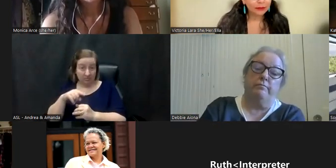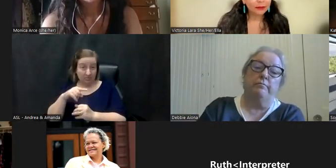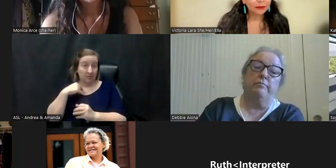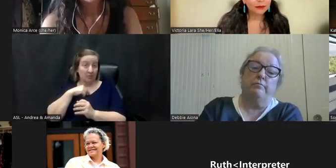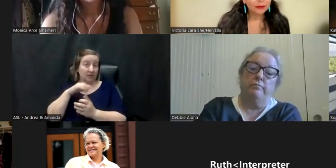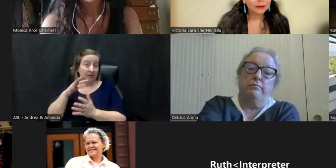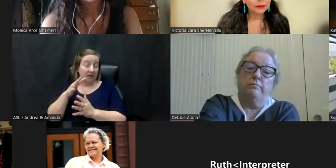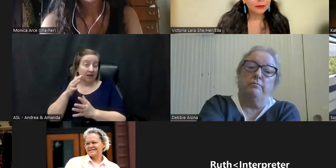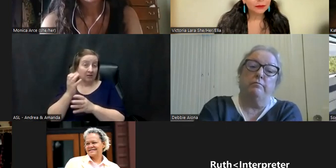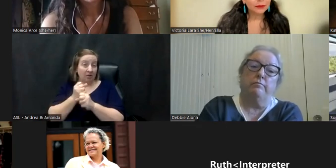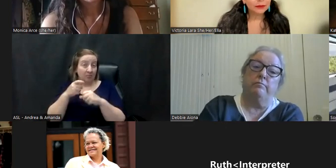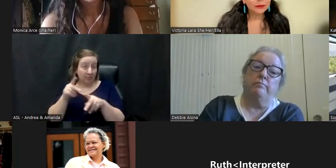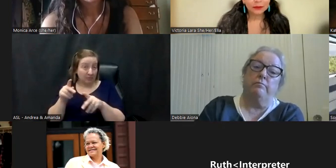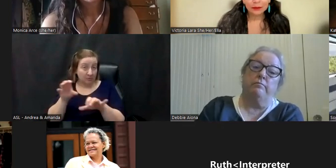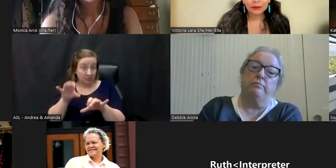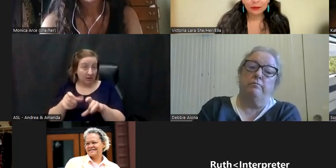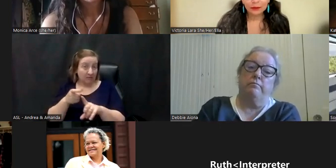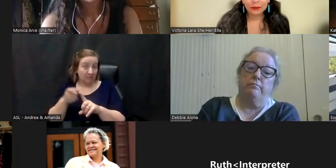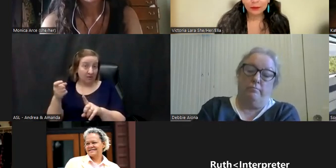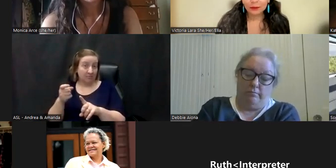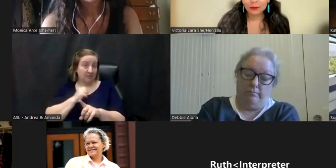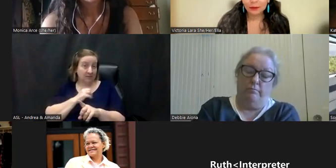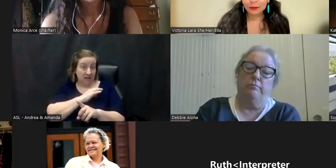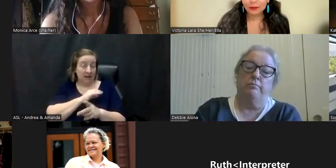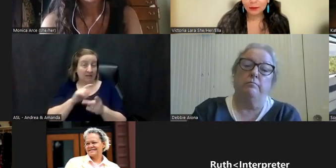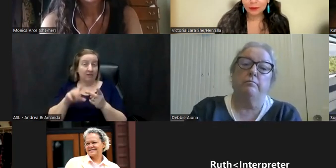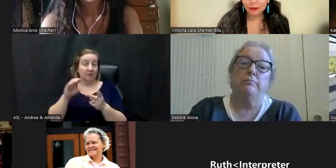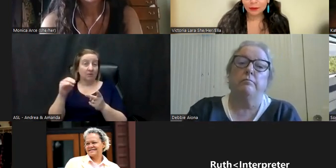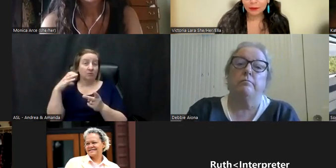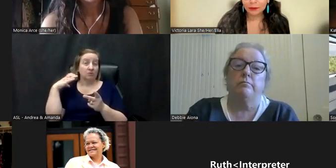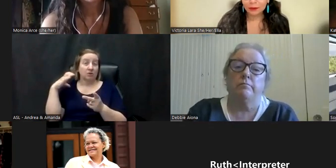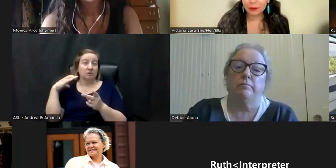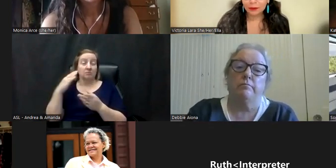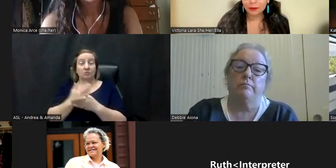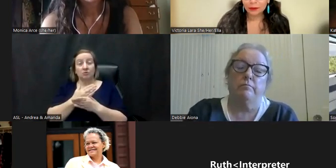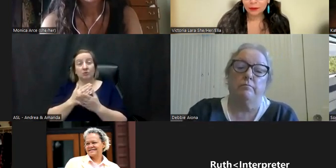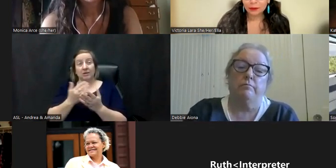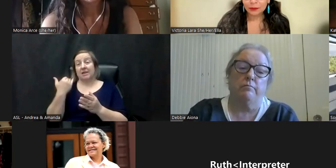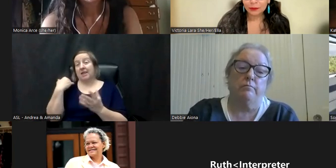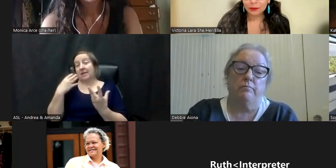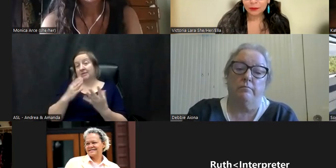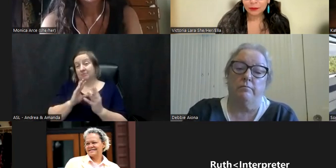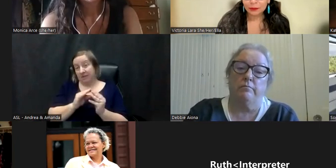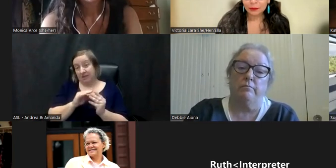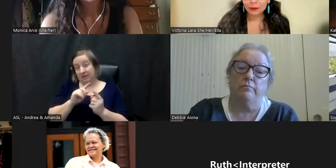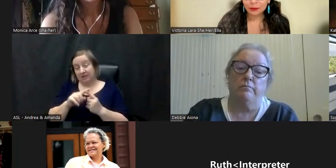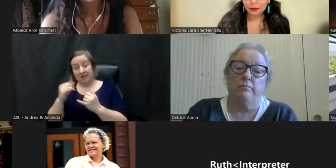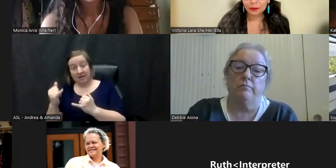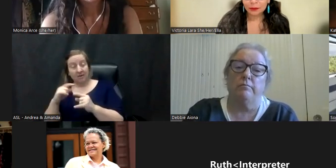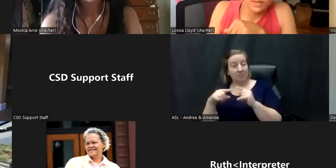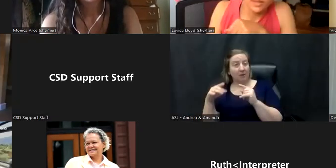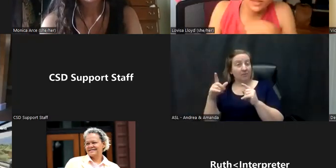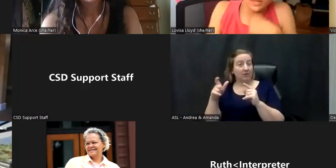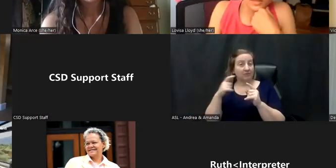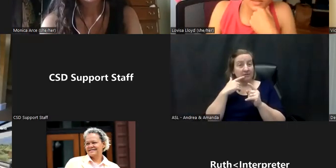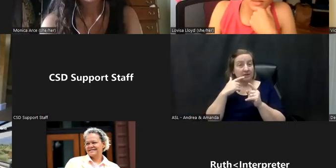sort of got the permission to do that from staff and the co-chairs between this, the last meeting and now. We just have to say, you know,